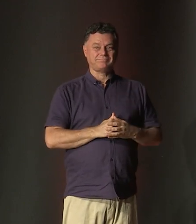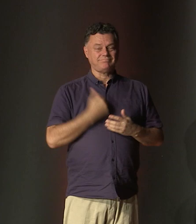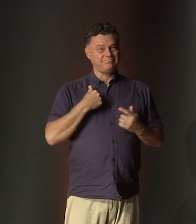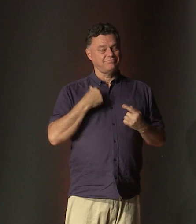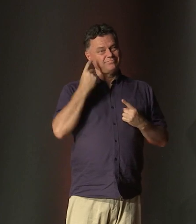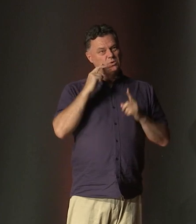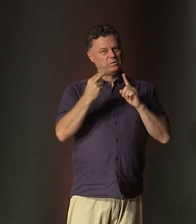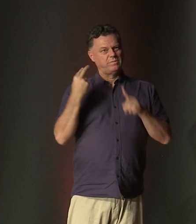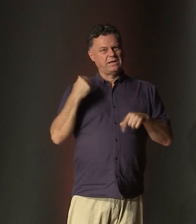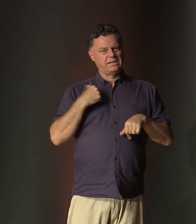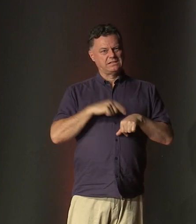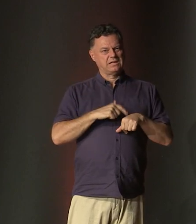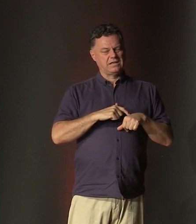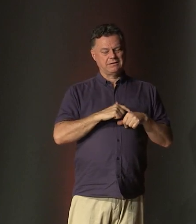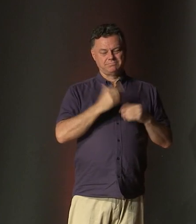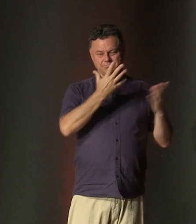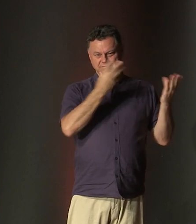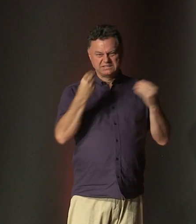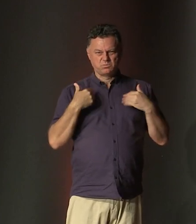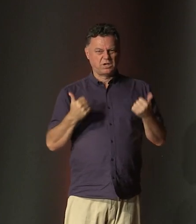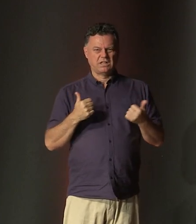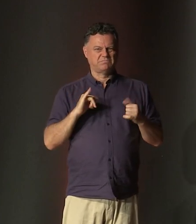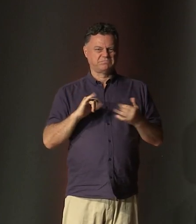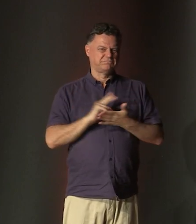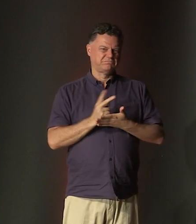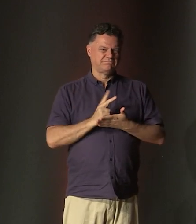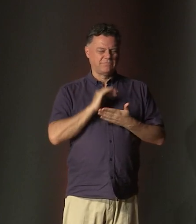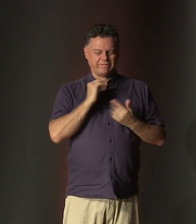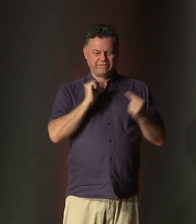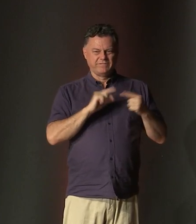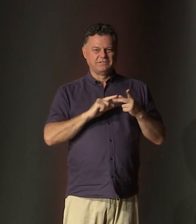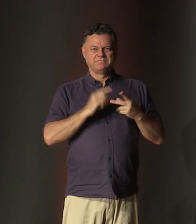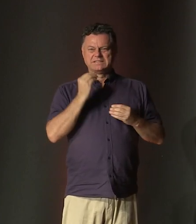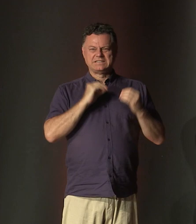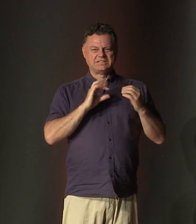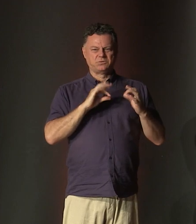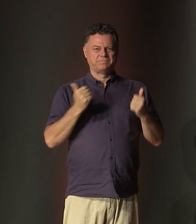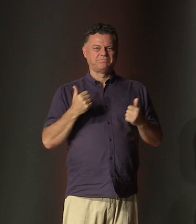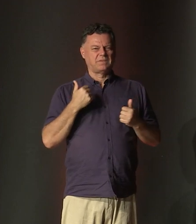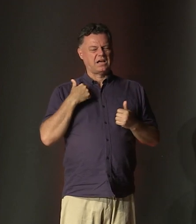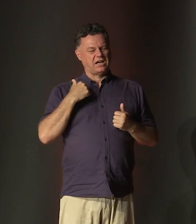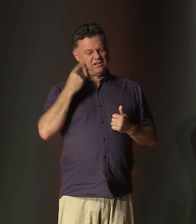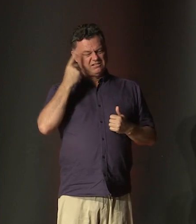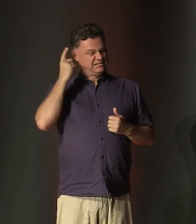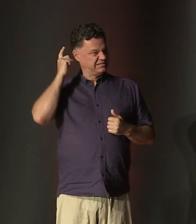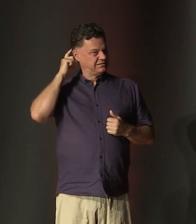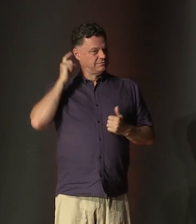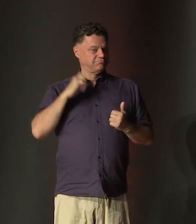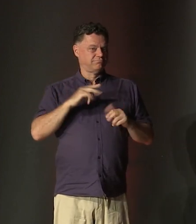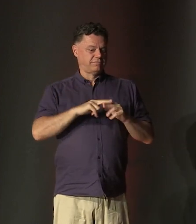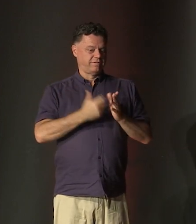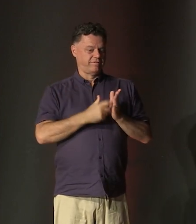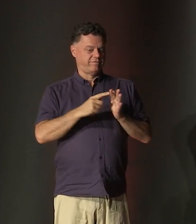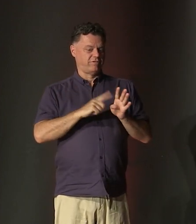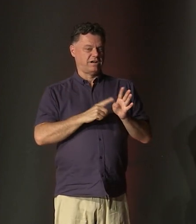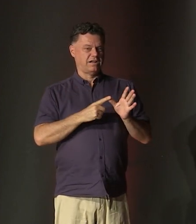I certainly wasn't eating properly. I had this feeling that if Freya couldn't eat, which was